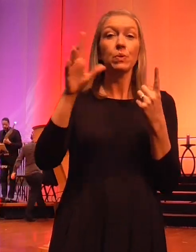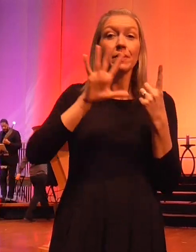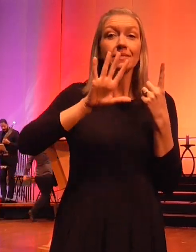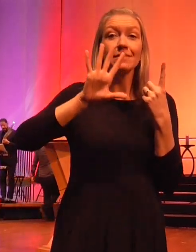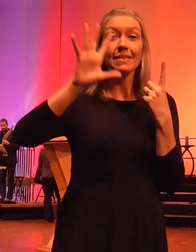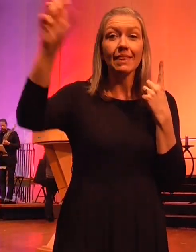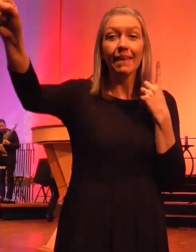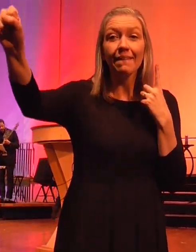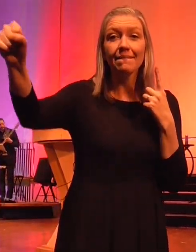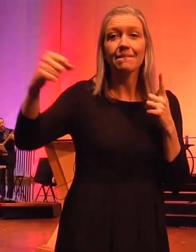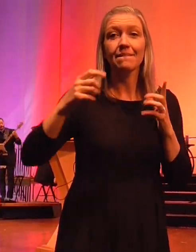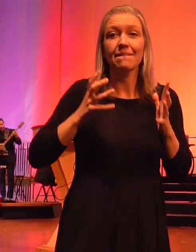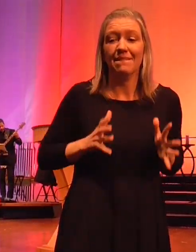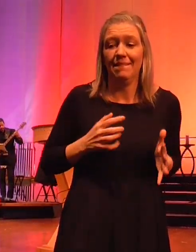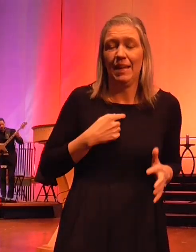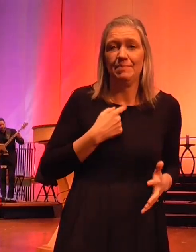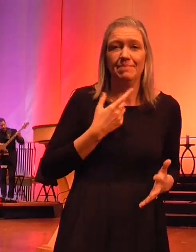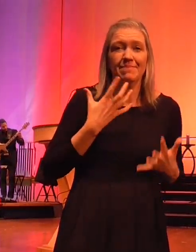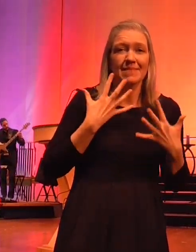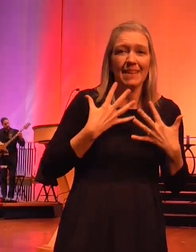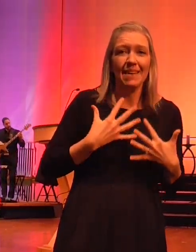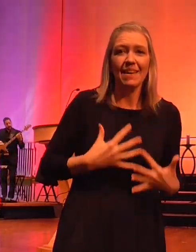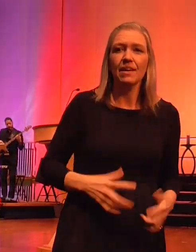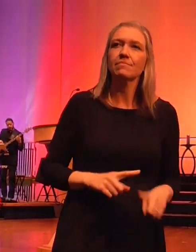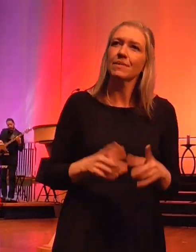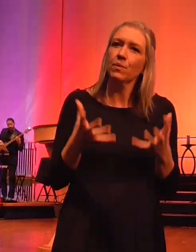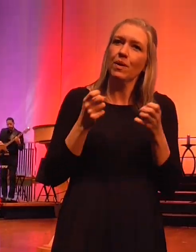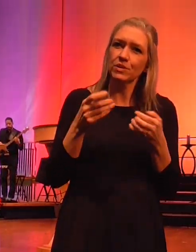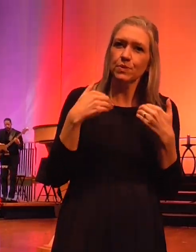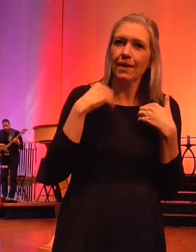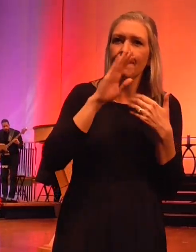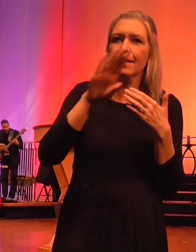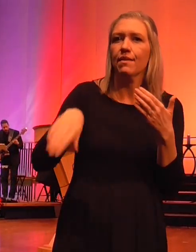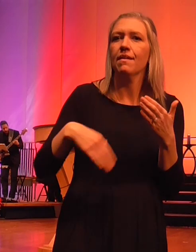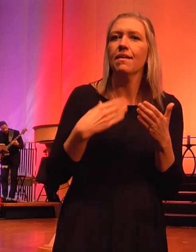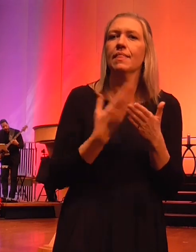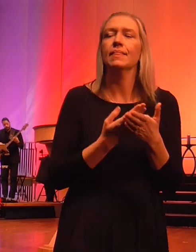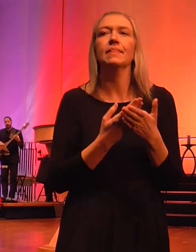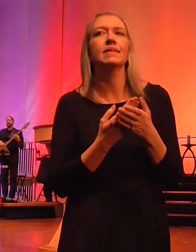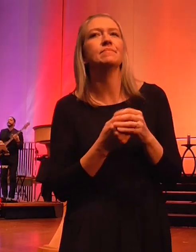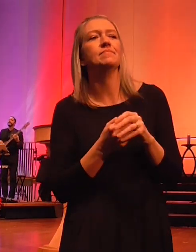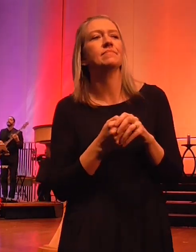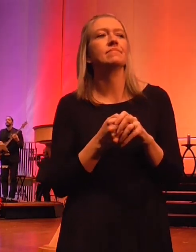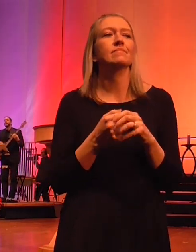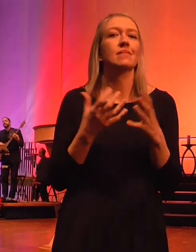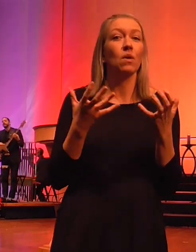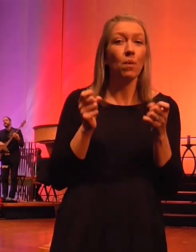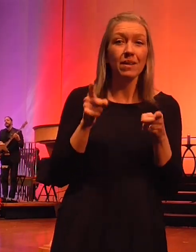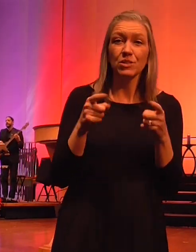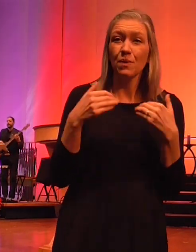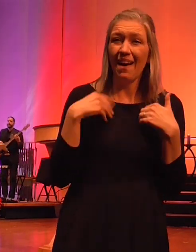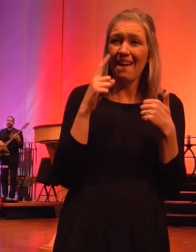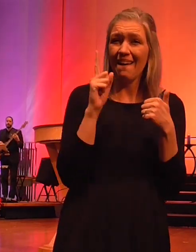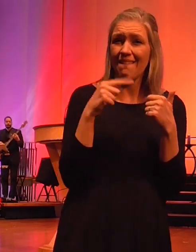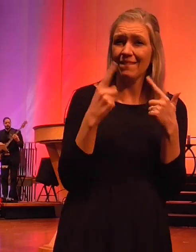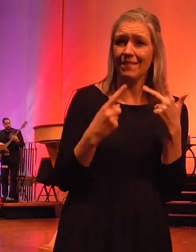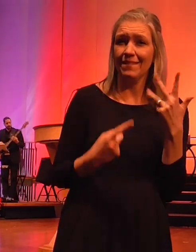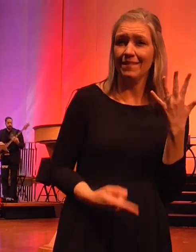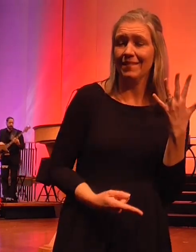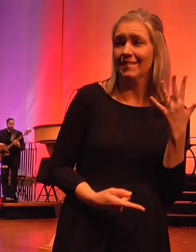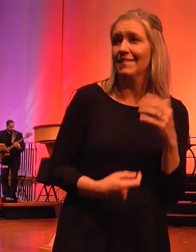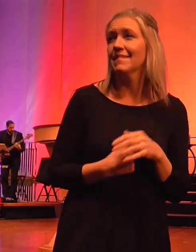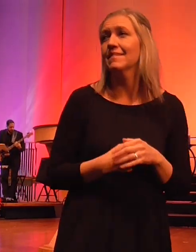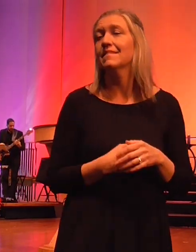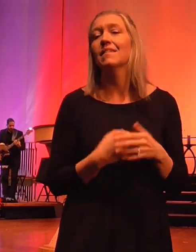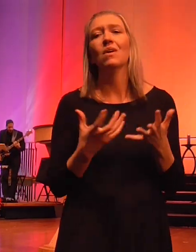sad without you. I want you to have it all. I I want you to have it all.